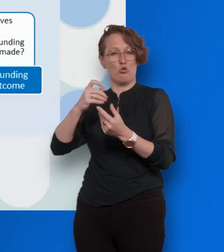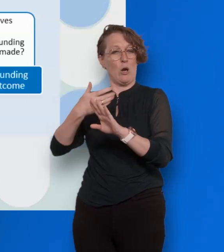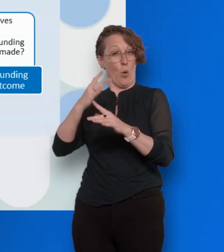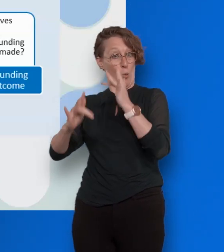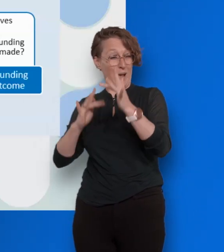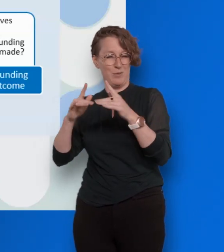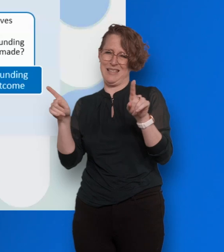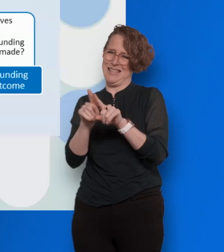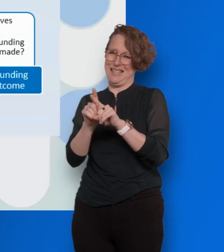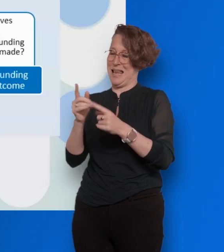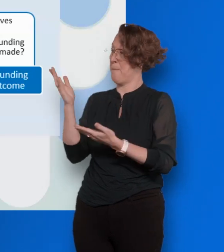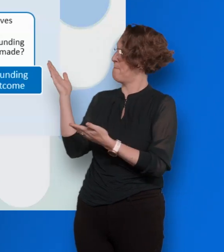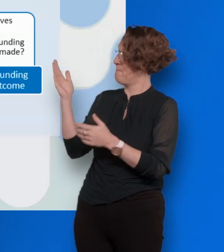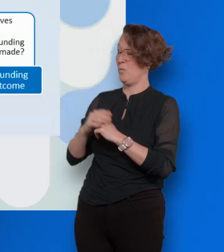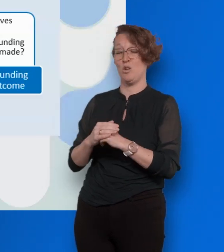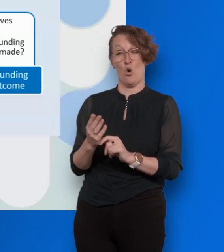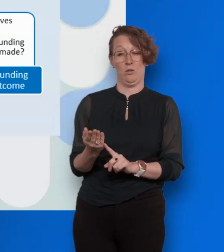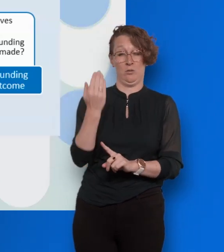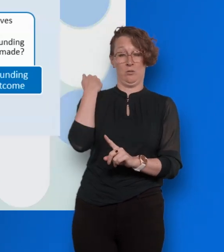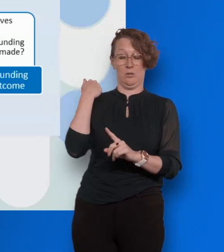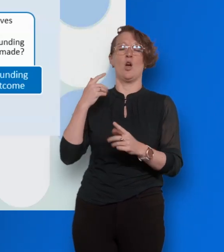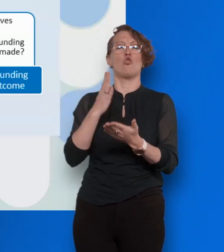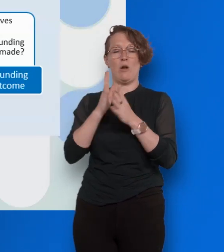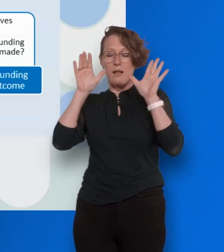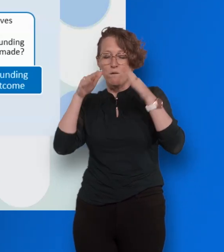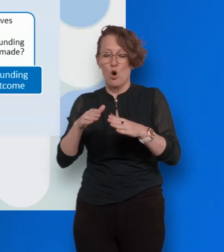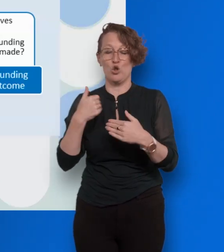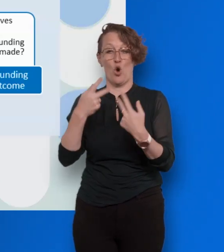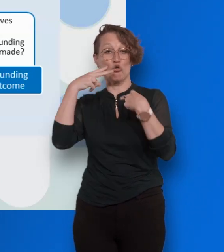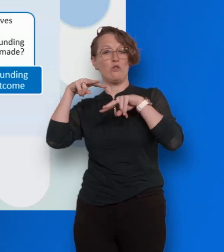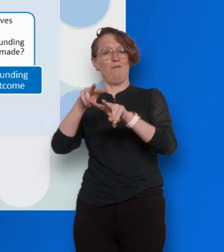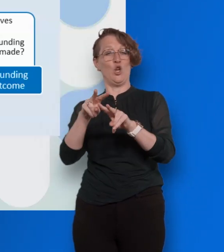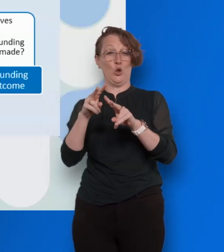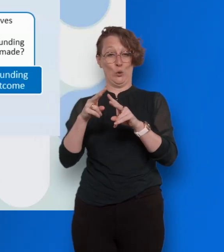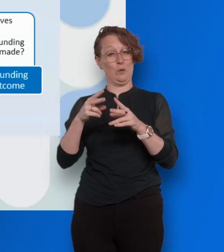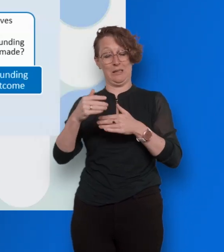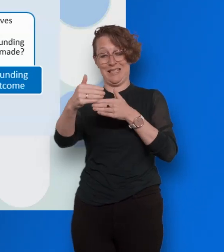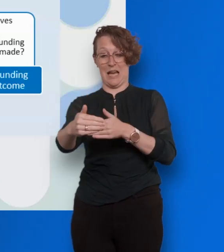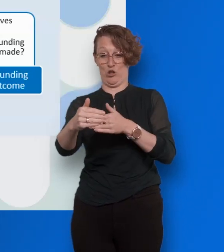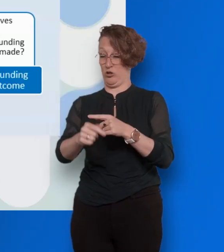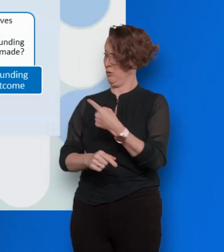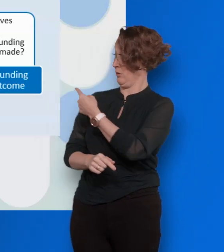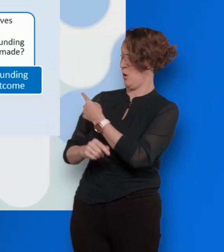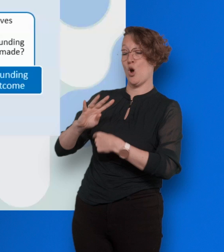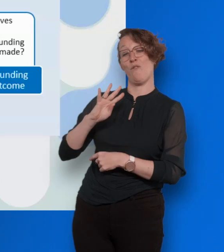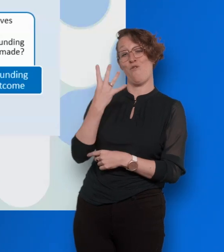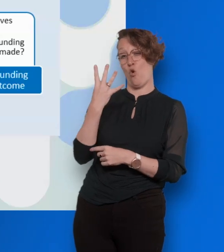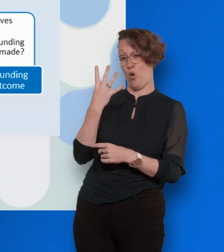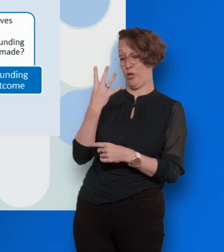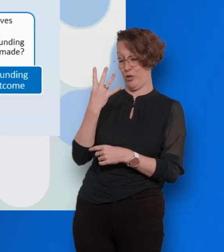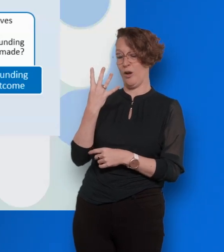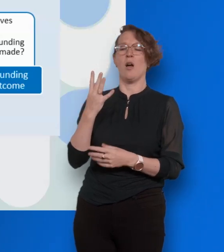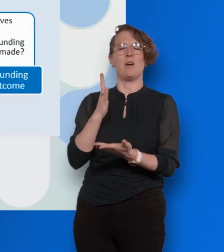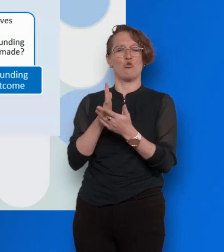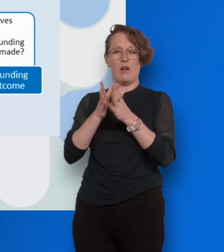So initially, we were interested in the review stage, which is the 4th stage here. But by only focusing on